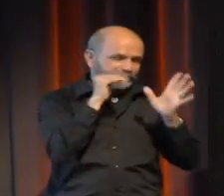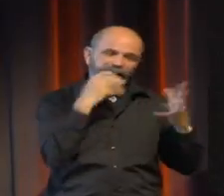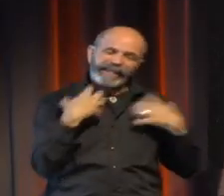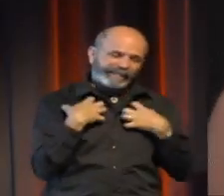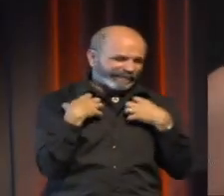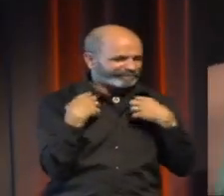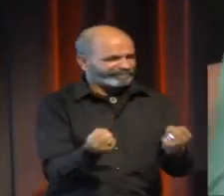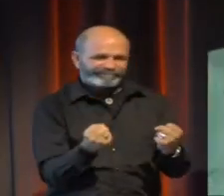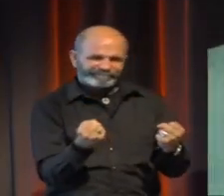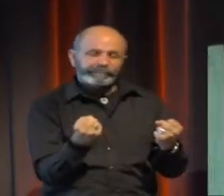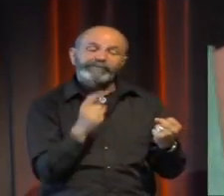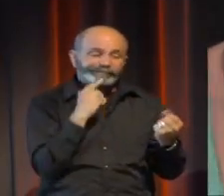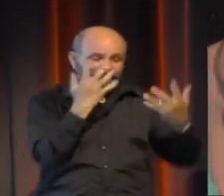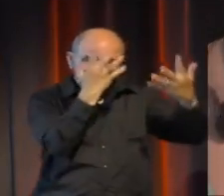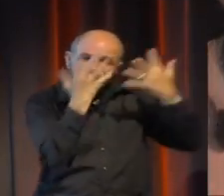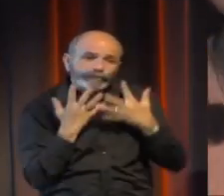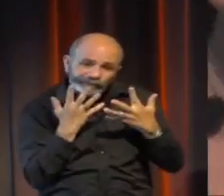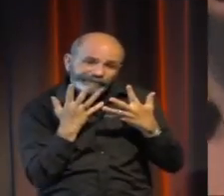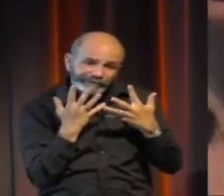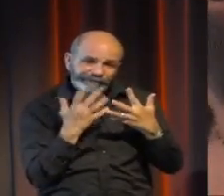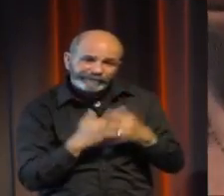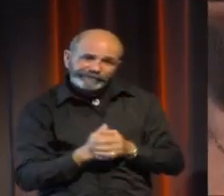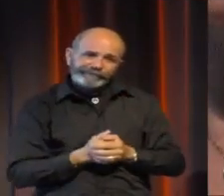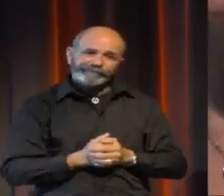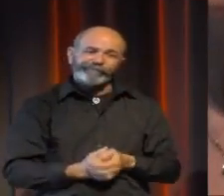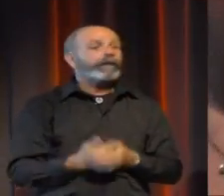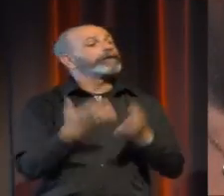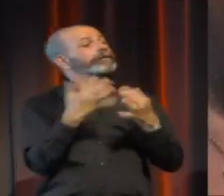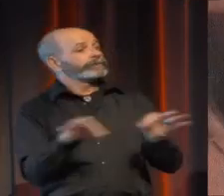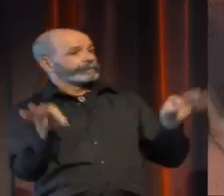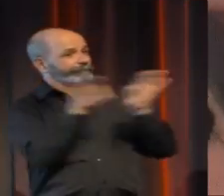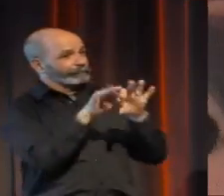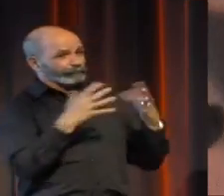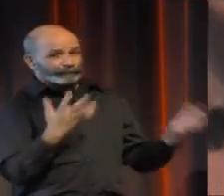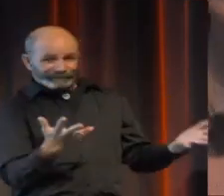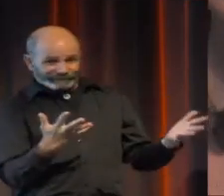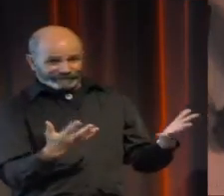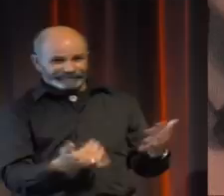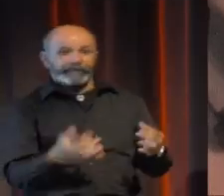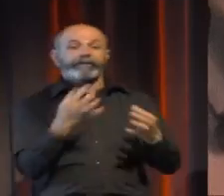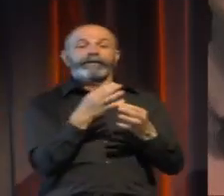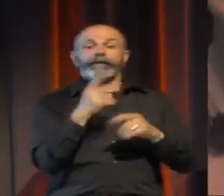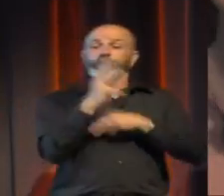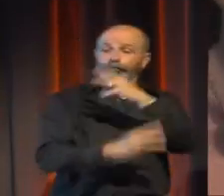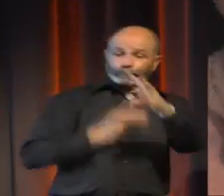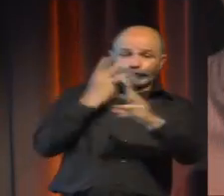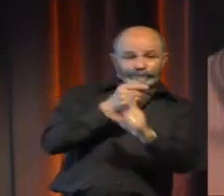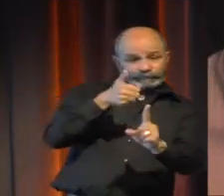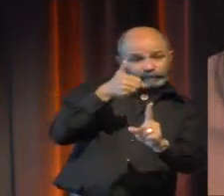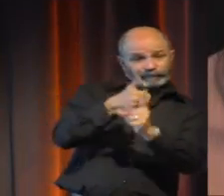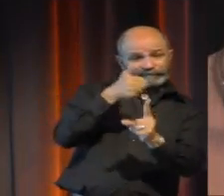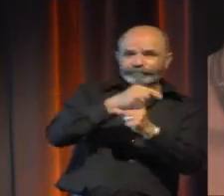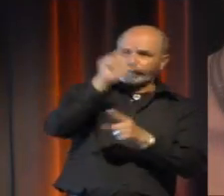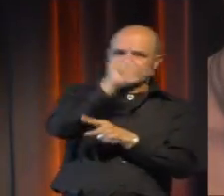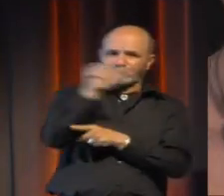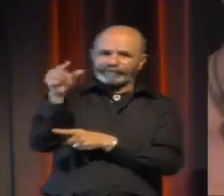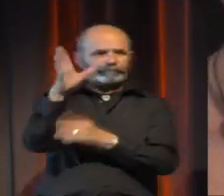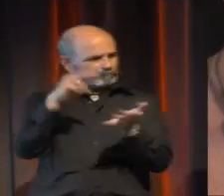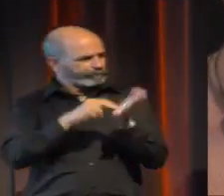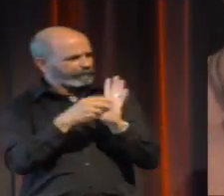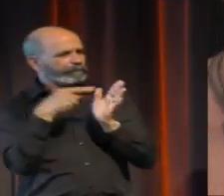can a society expect to be honest and a government transparent if so many of its participants are forced to lie to fit